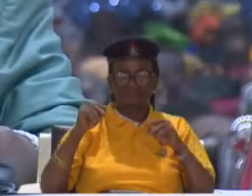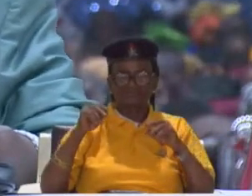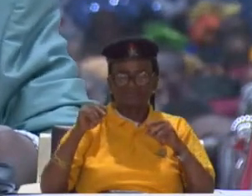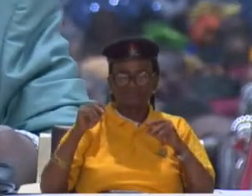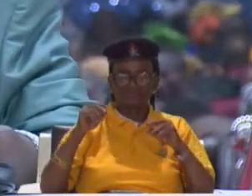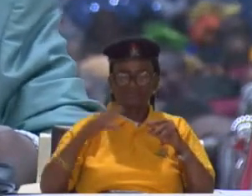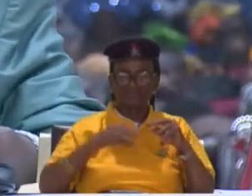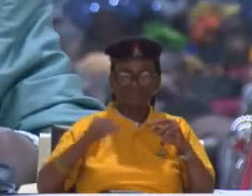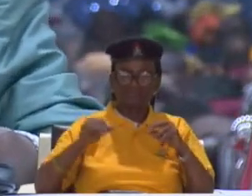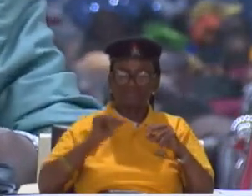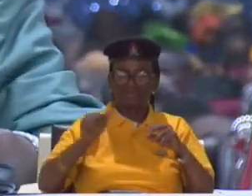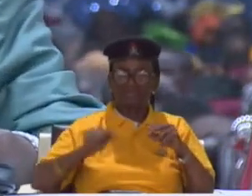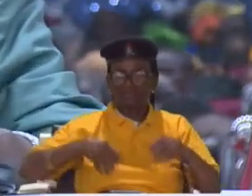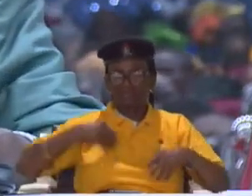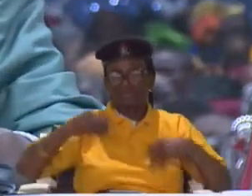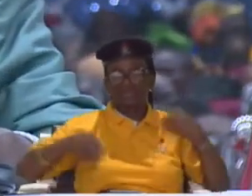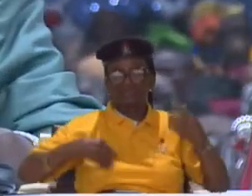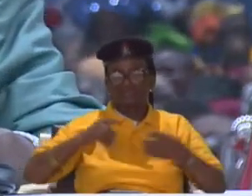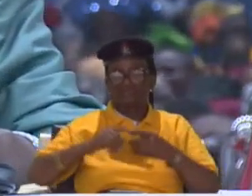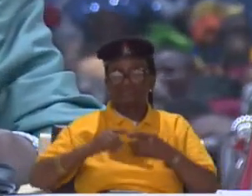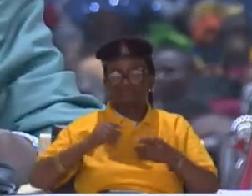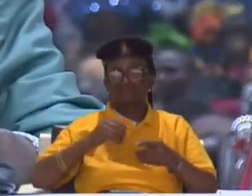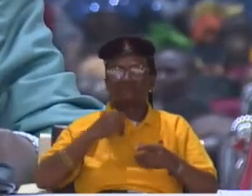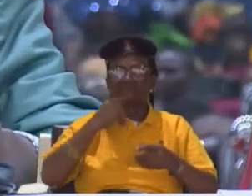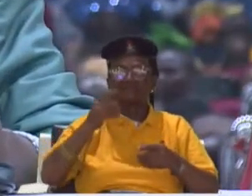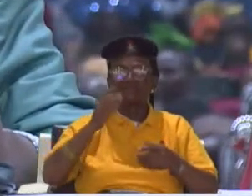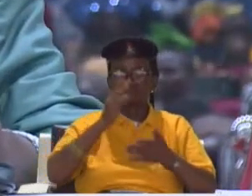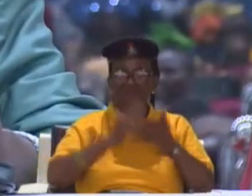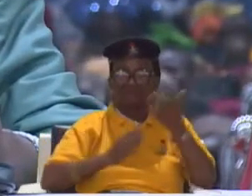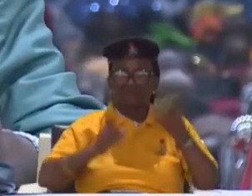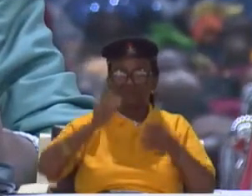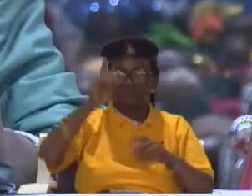And I'm happy to tell someone